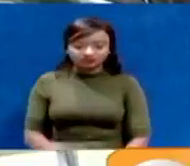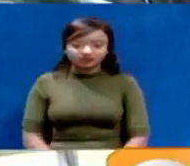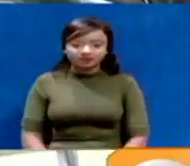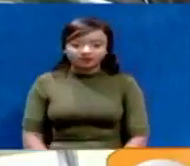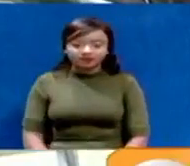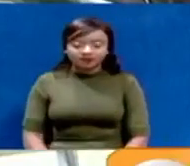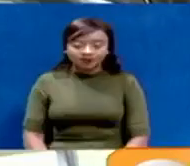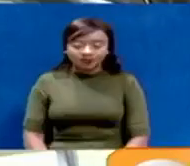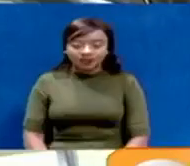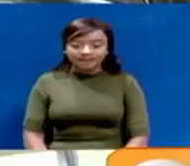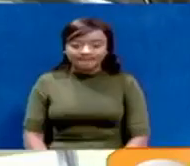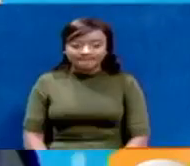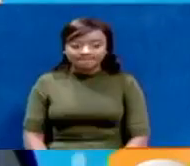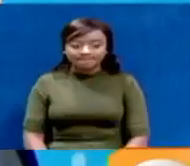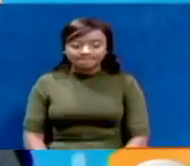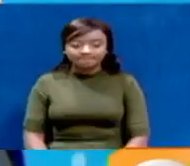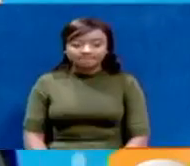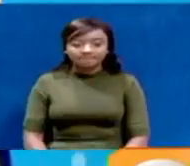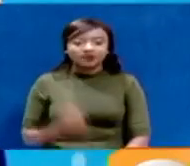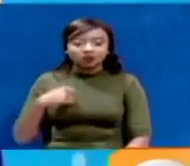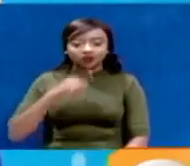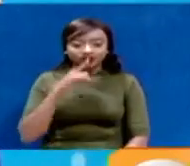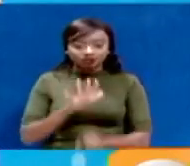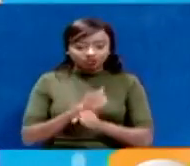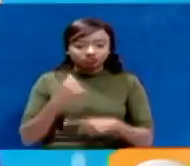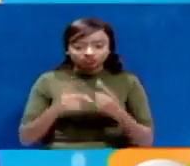on Coronavirus, and we will continue to support